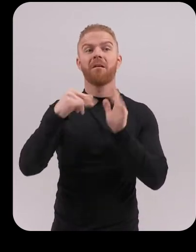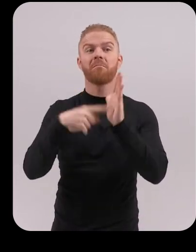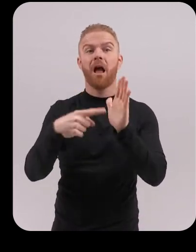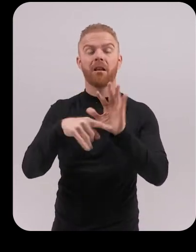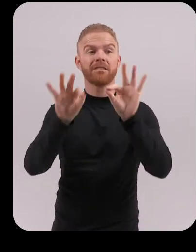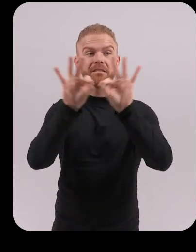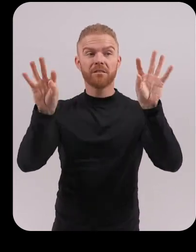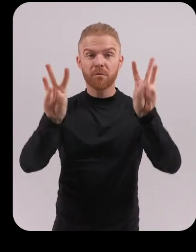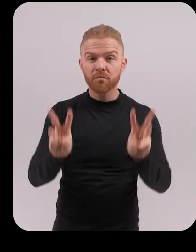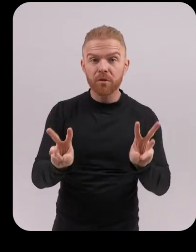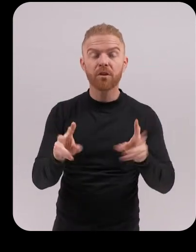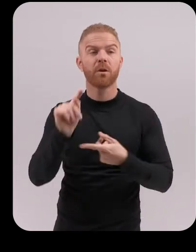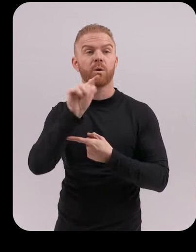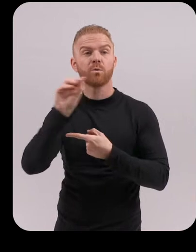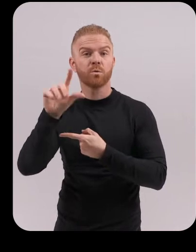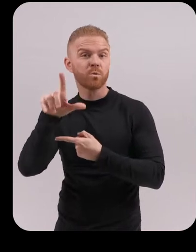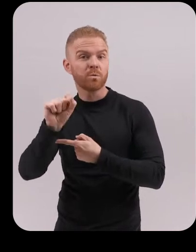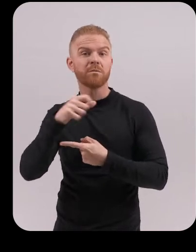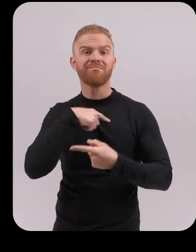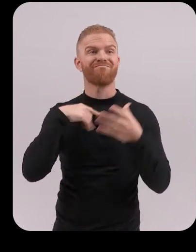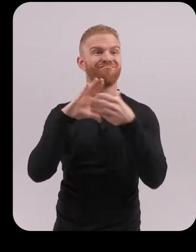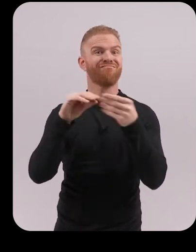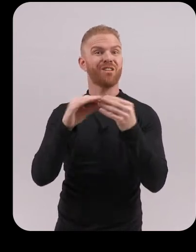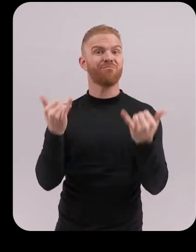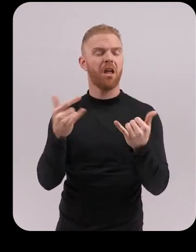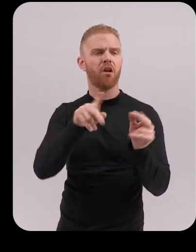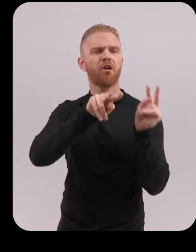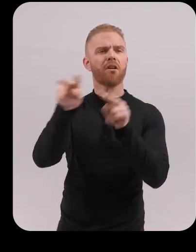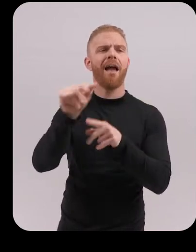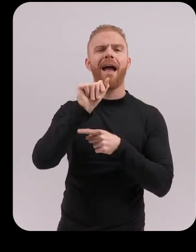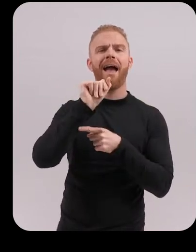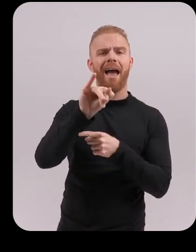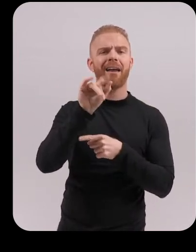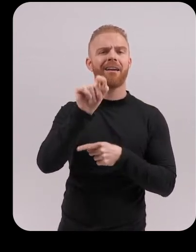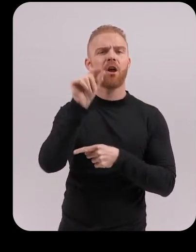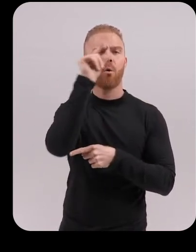models, frameworks, and tools that we covered today, check out